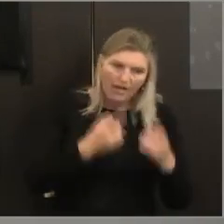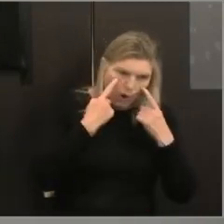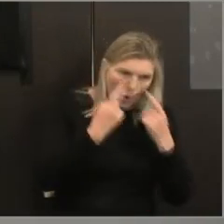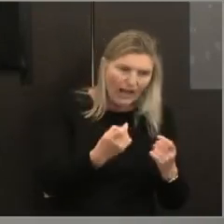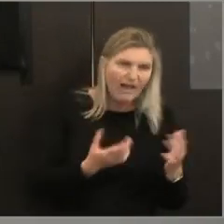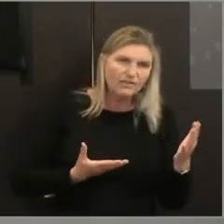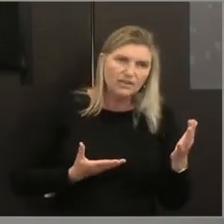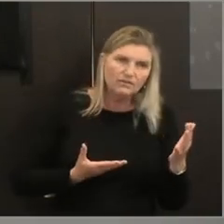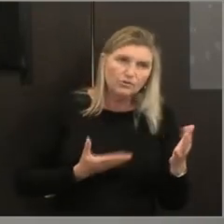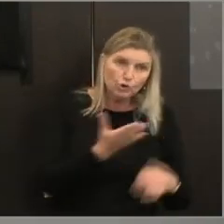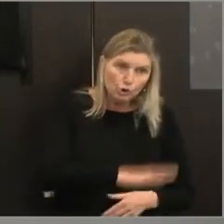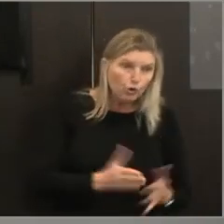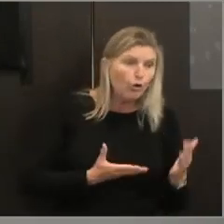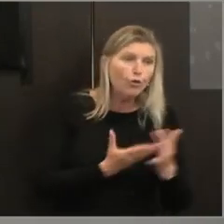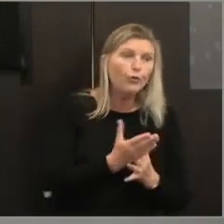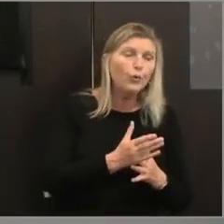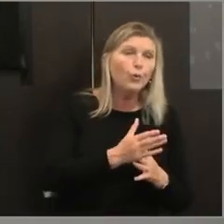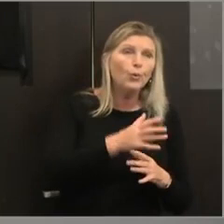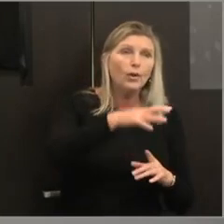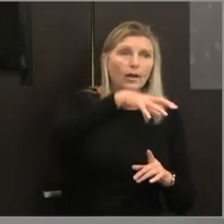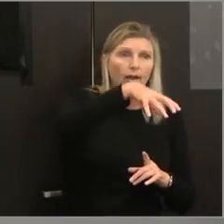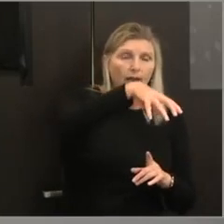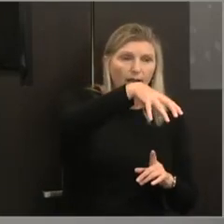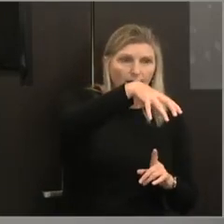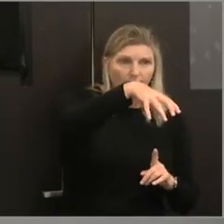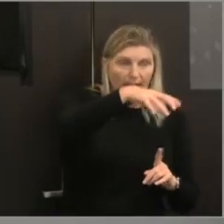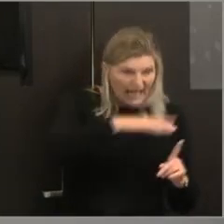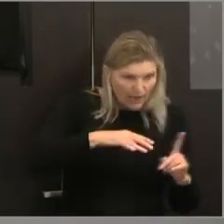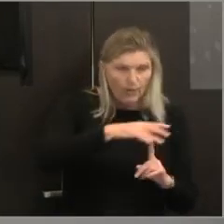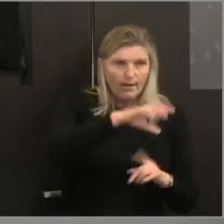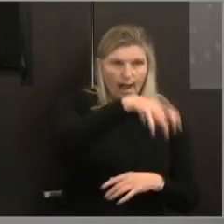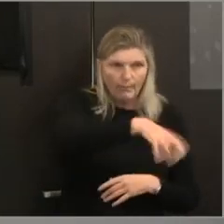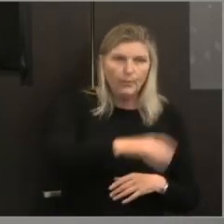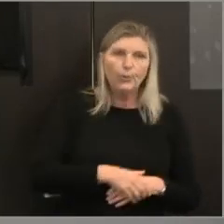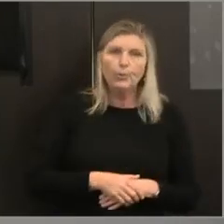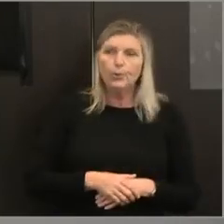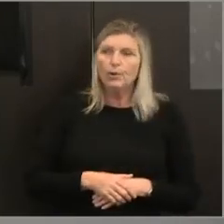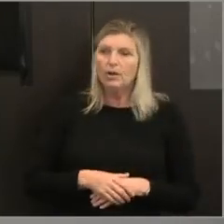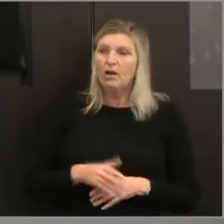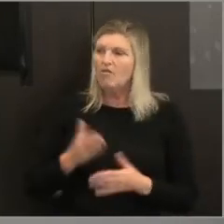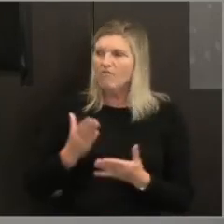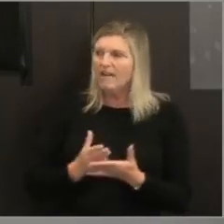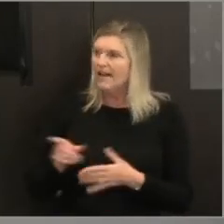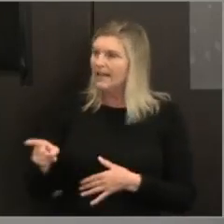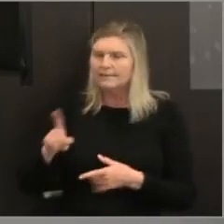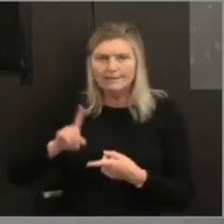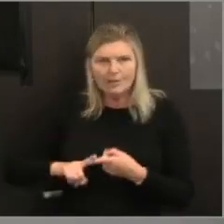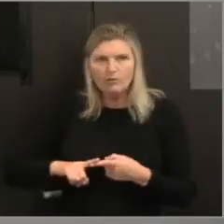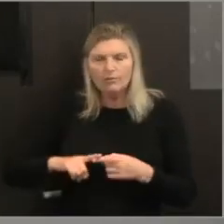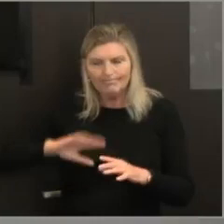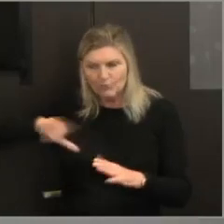a continuation of the denial of what te tiriti actually means. It is part of an